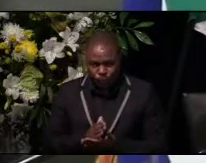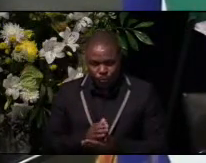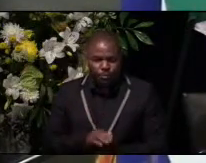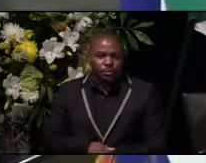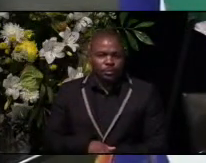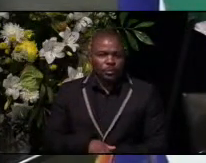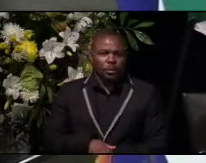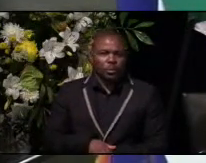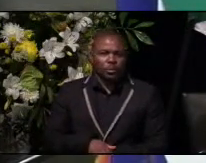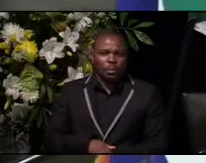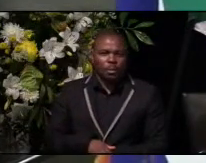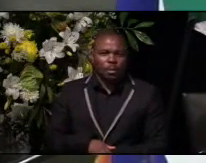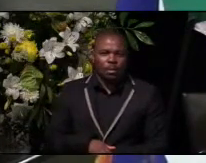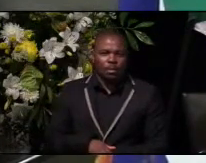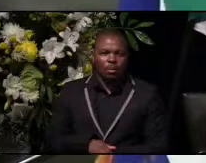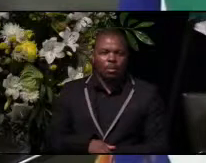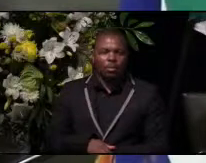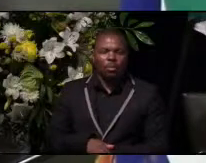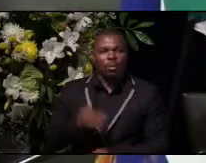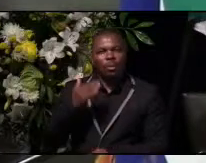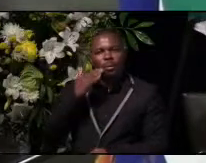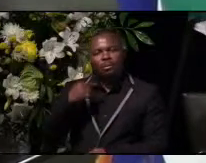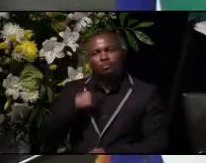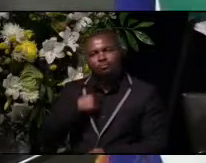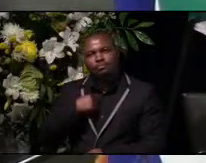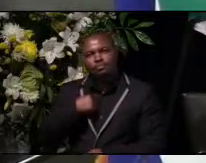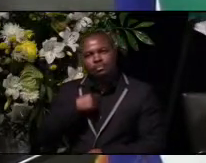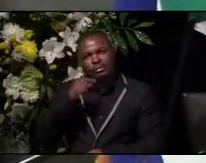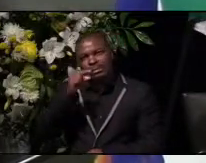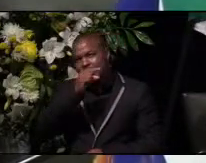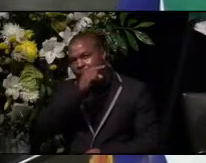as I was thinking of this name